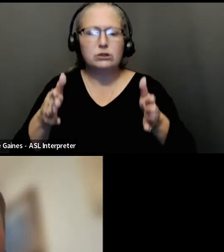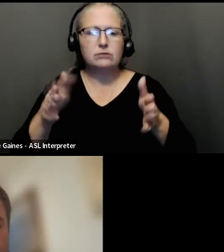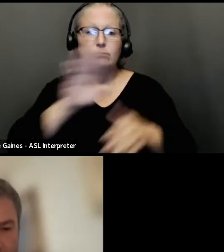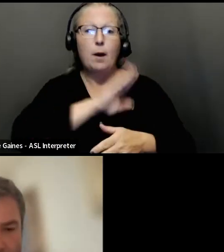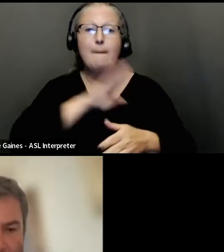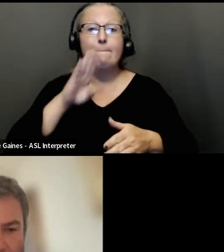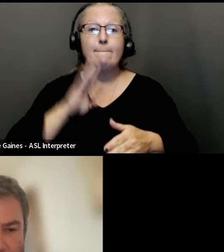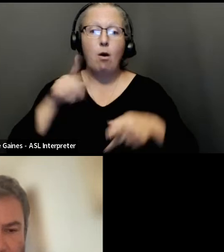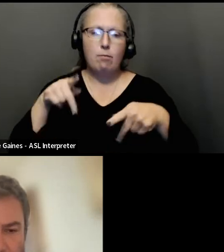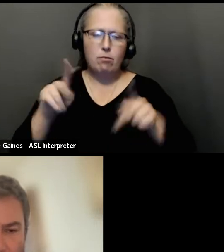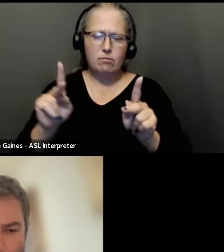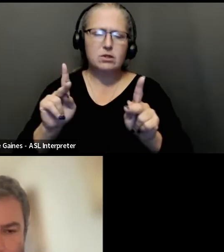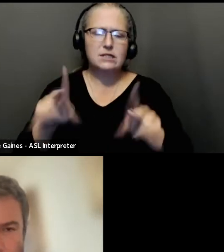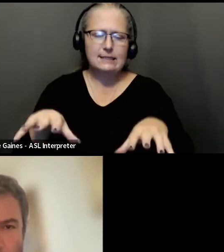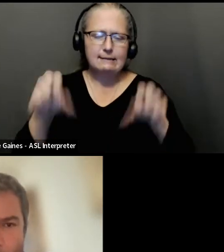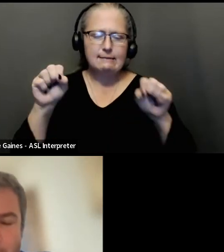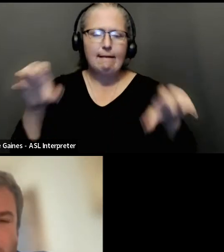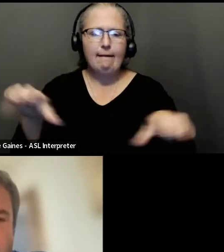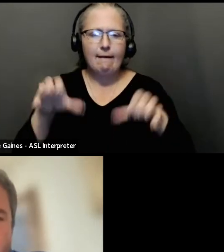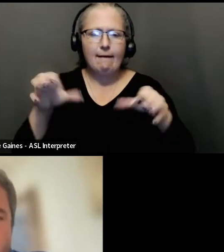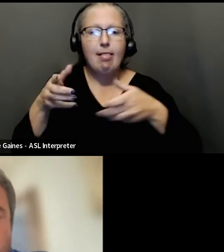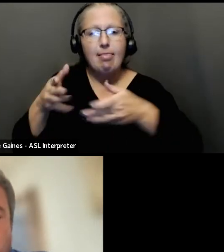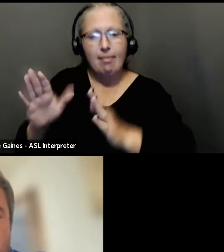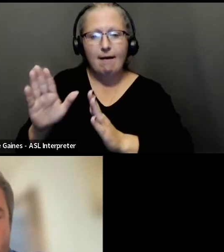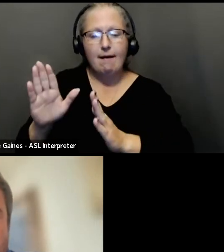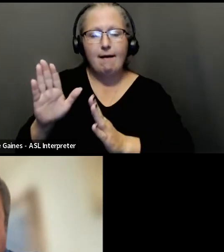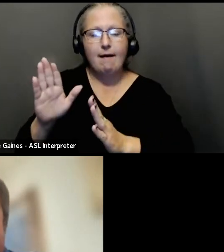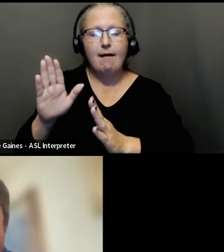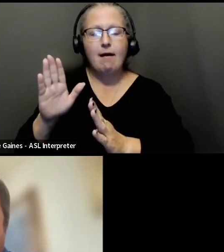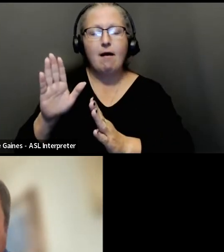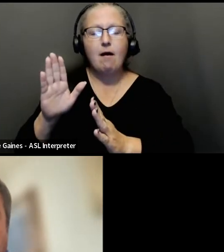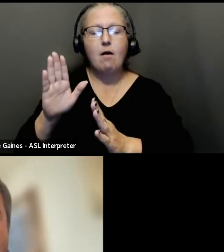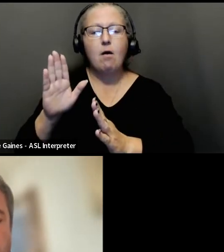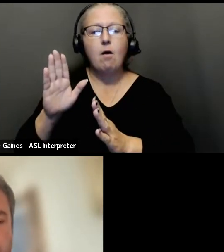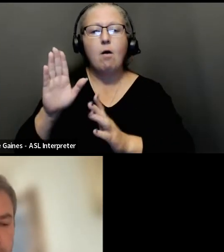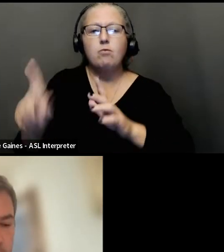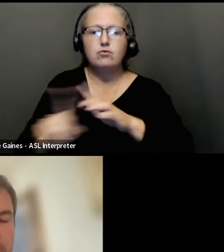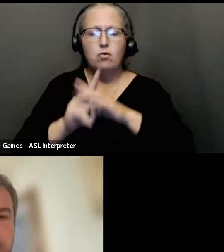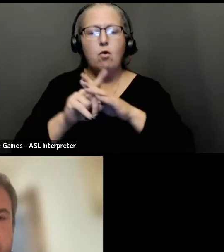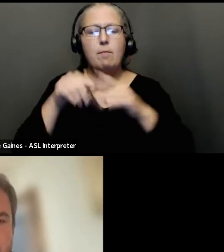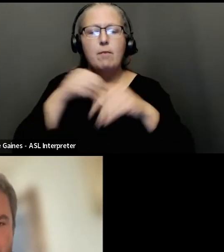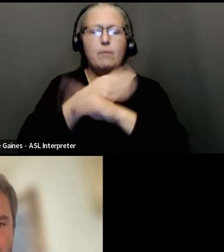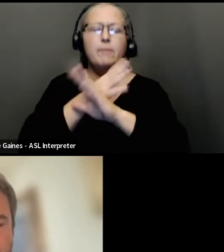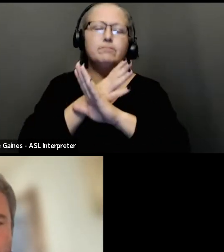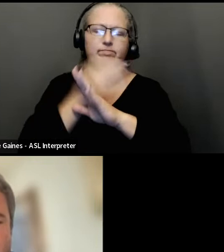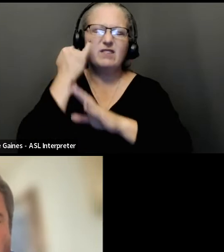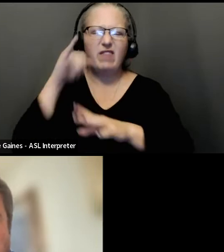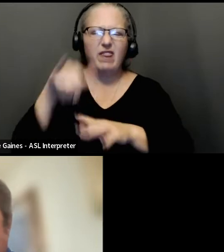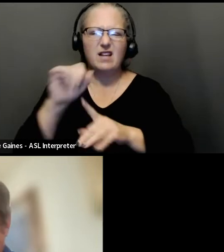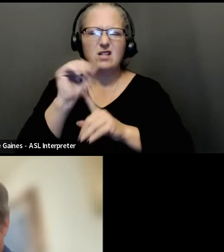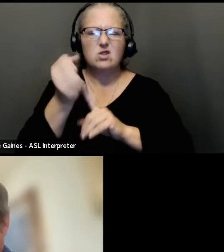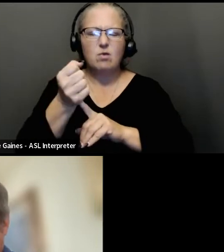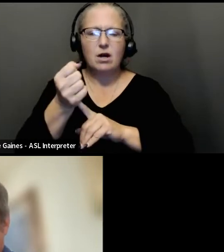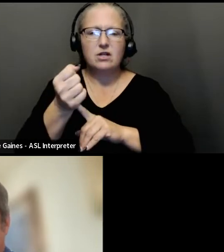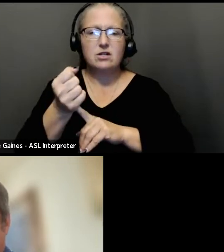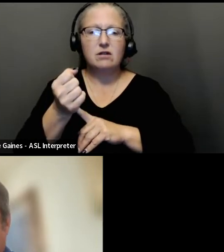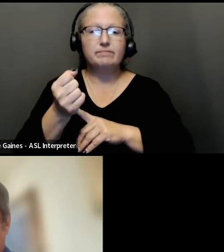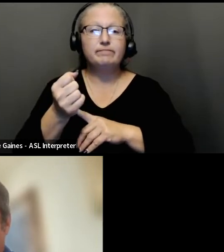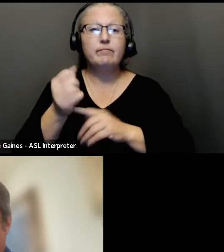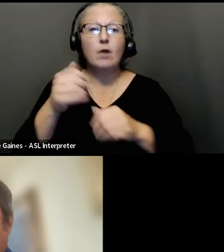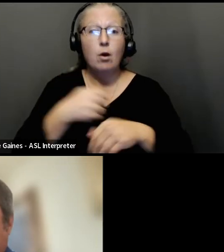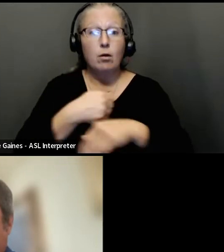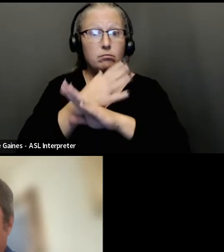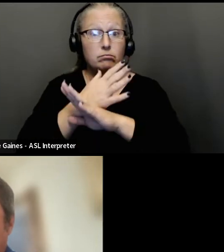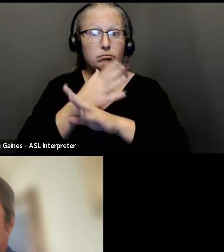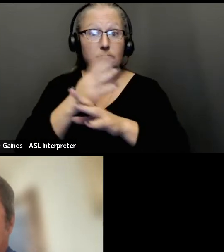is permitted to take action to allow remote attendance in that circumstance. This is despite the matter of remote